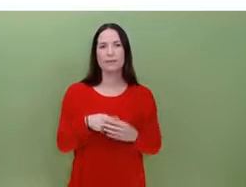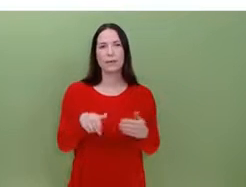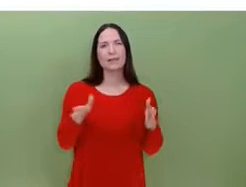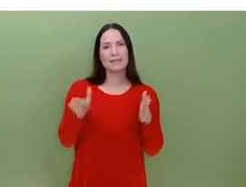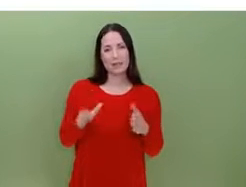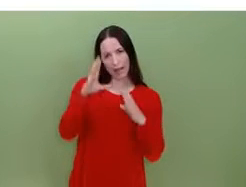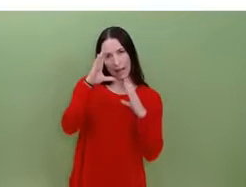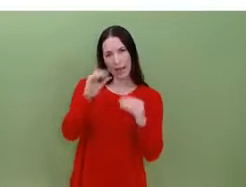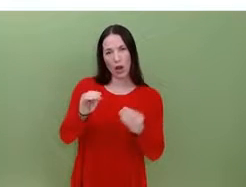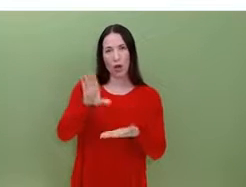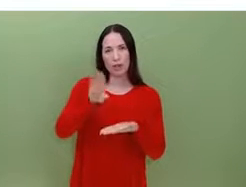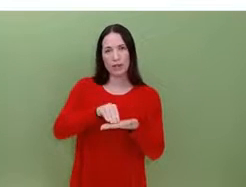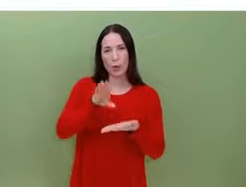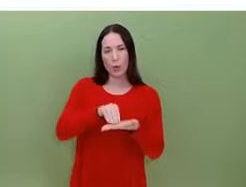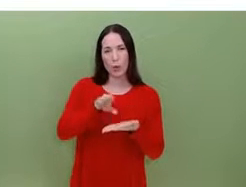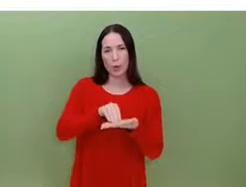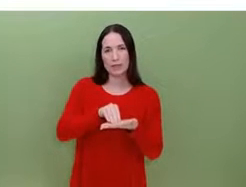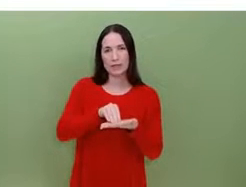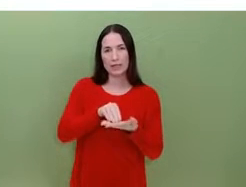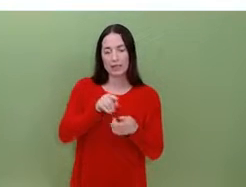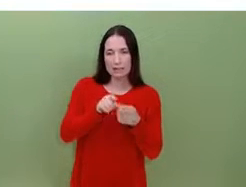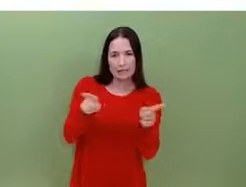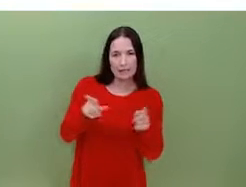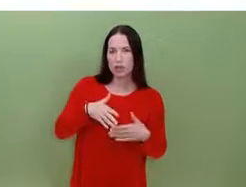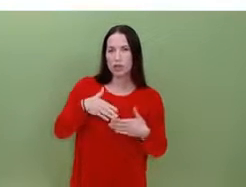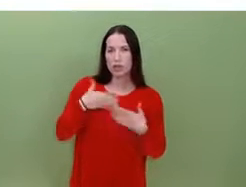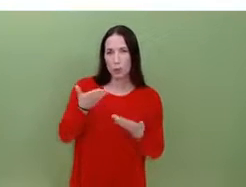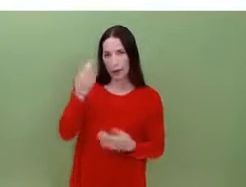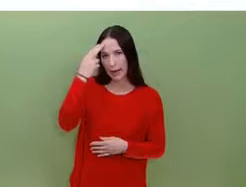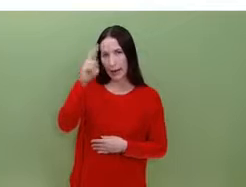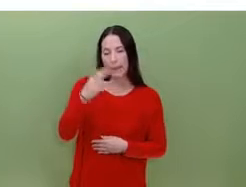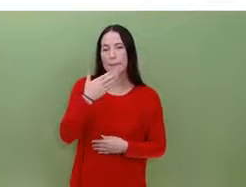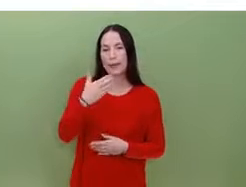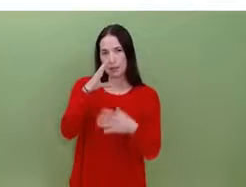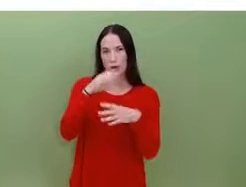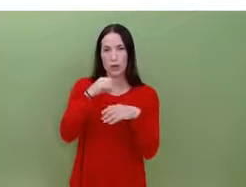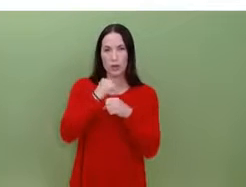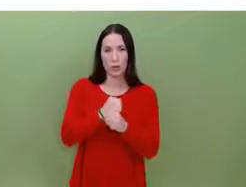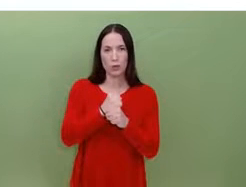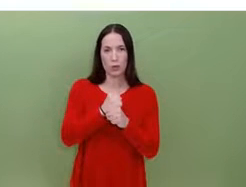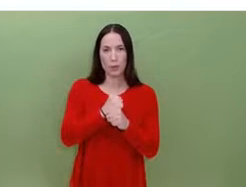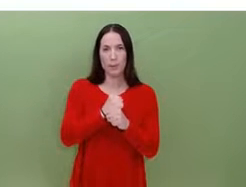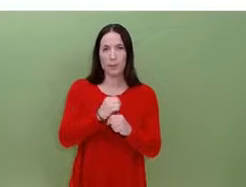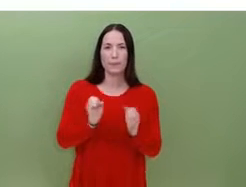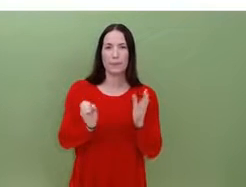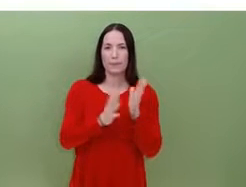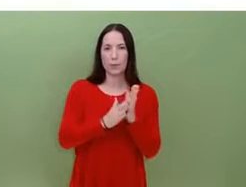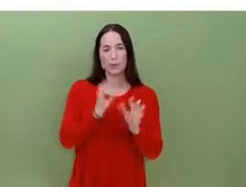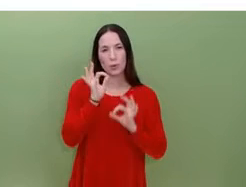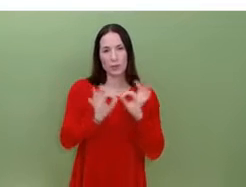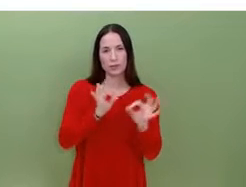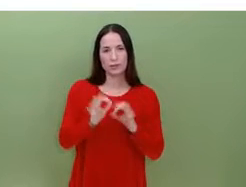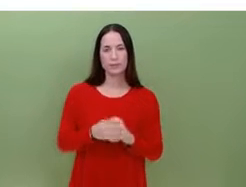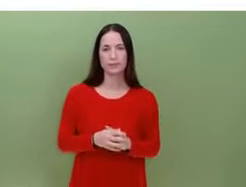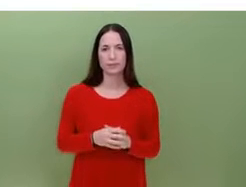recorded. So if you don't want your name to appear, please post anonymously in Slido if you have any questions. And if you want any